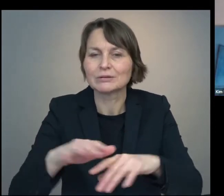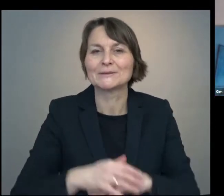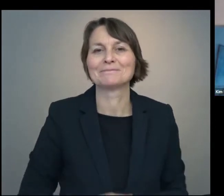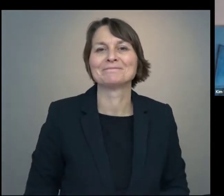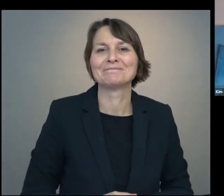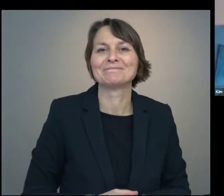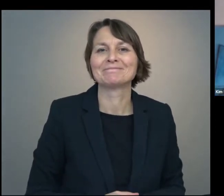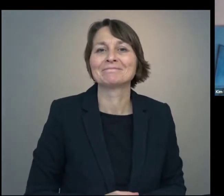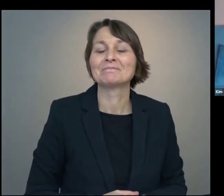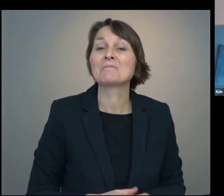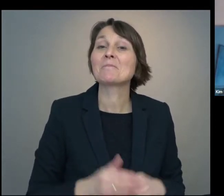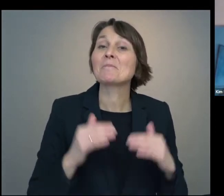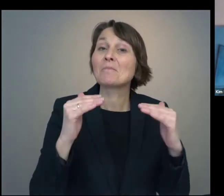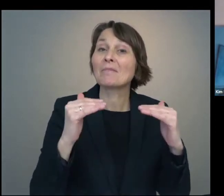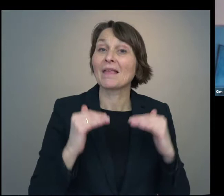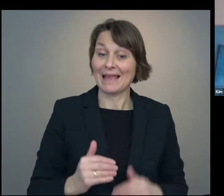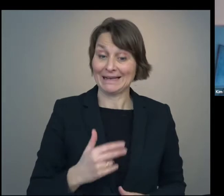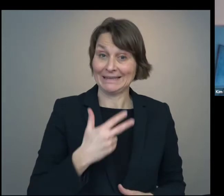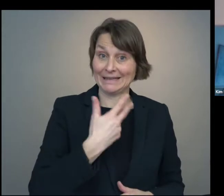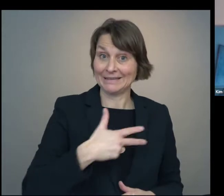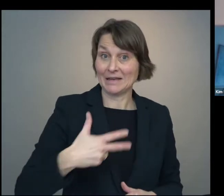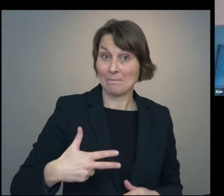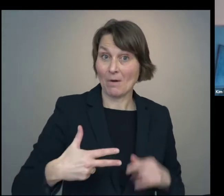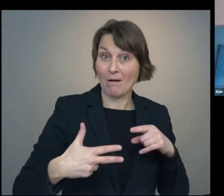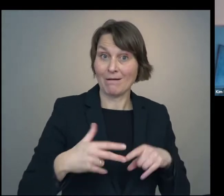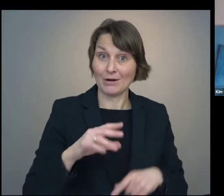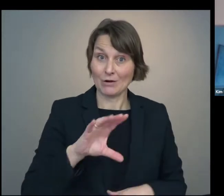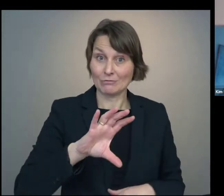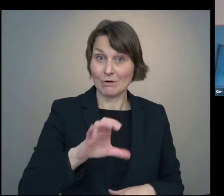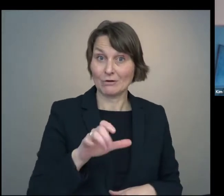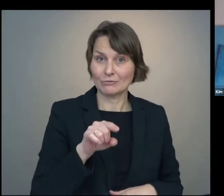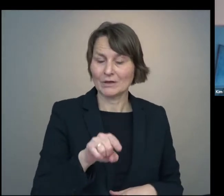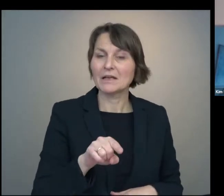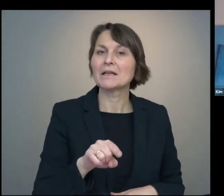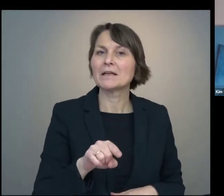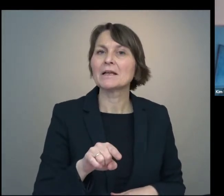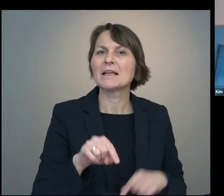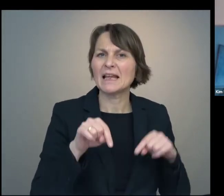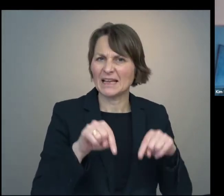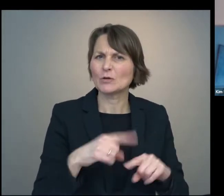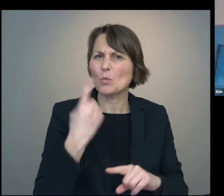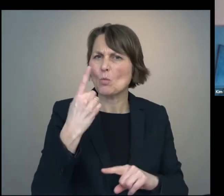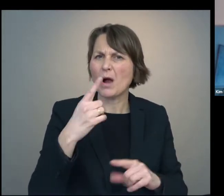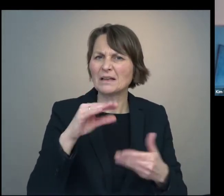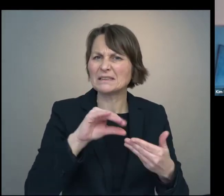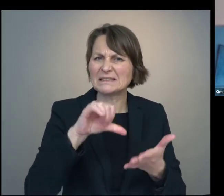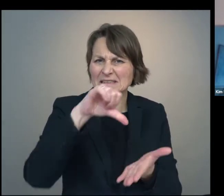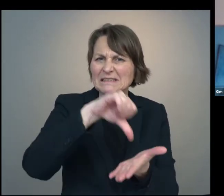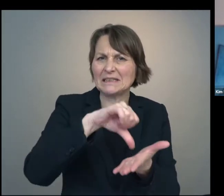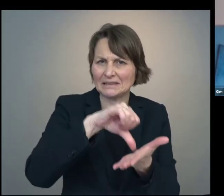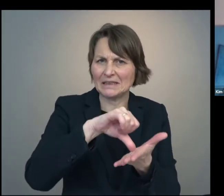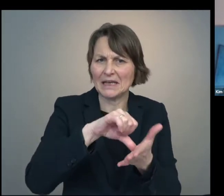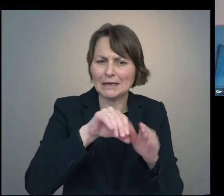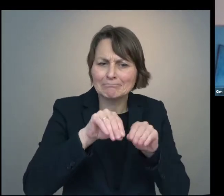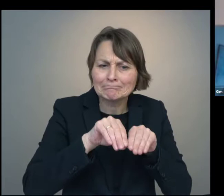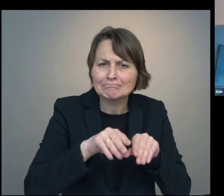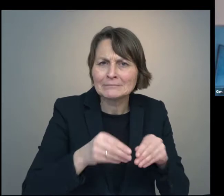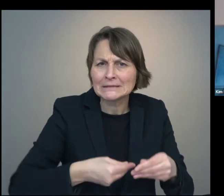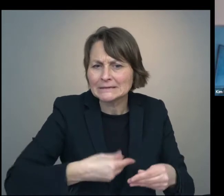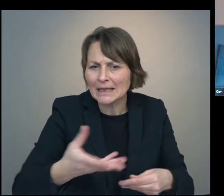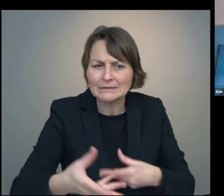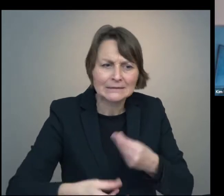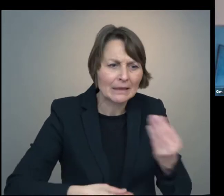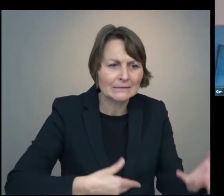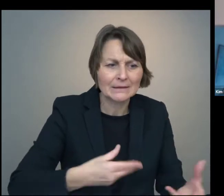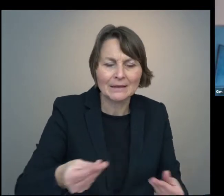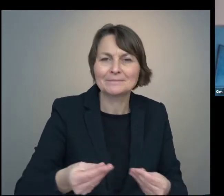Denmark, of course, being catered for and serviced out of Odense. And we saw